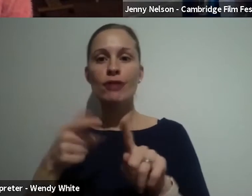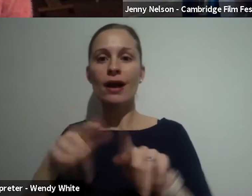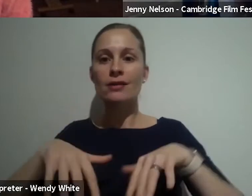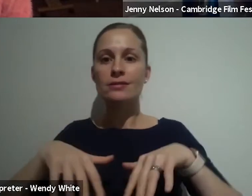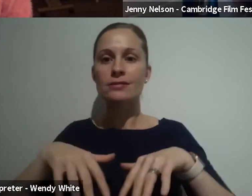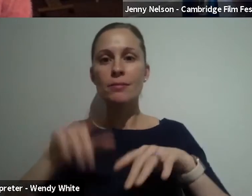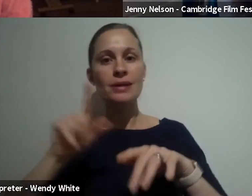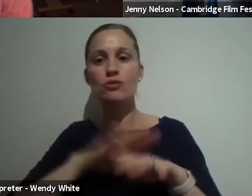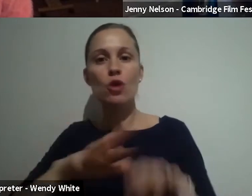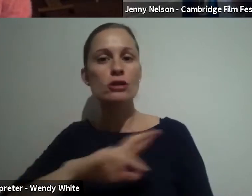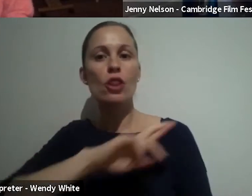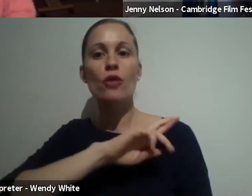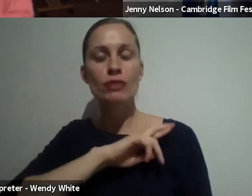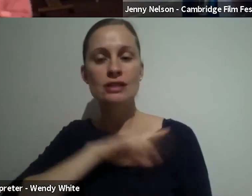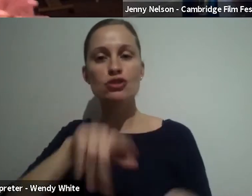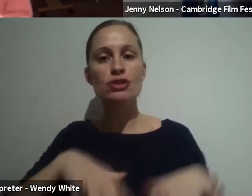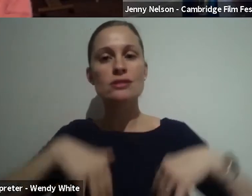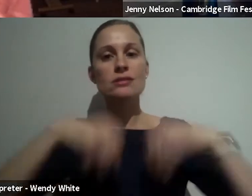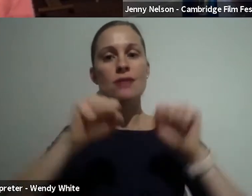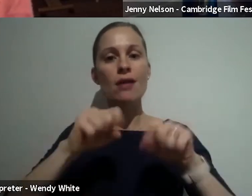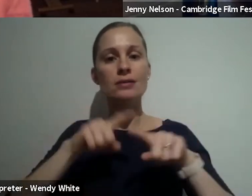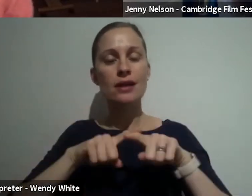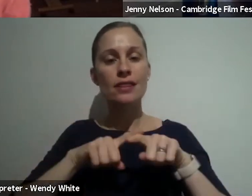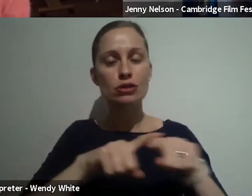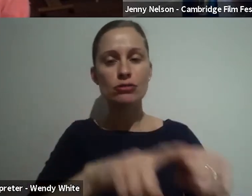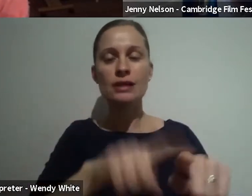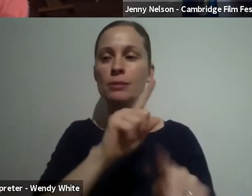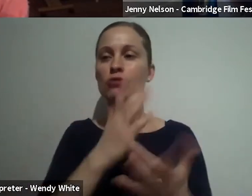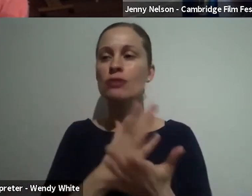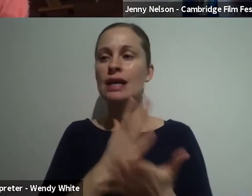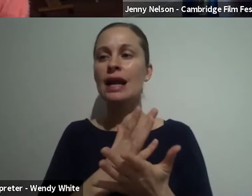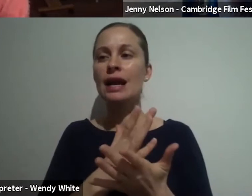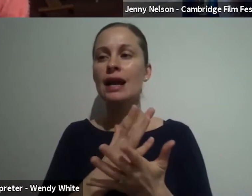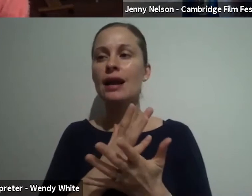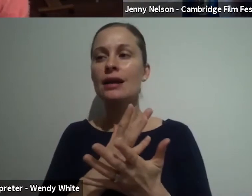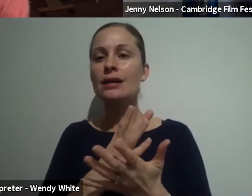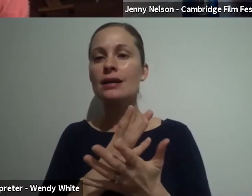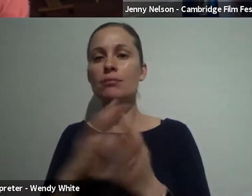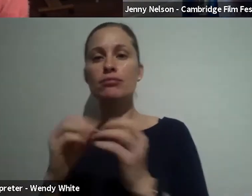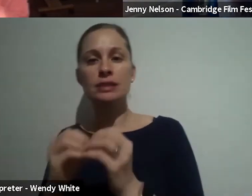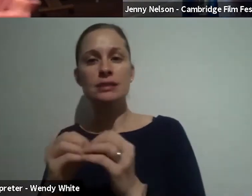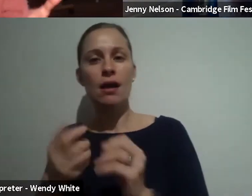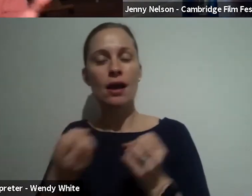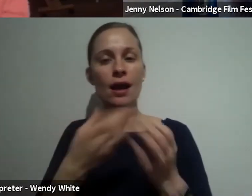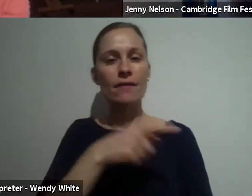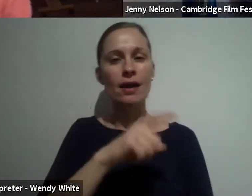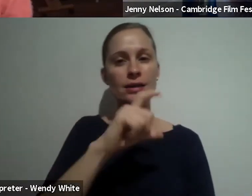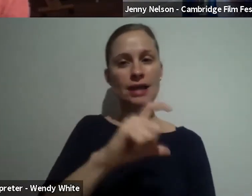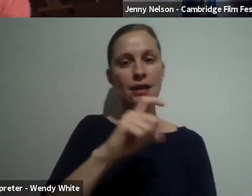her to open a little bit her eyes to